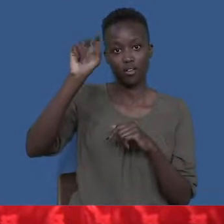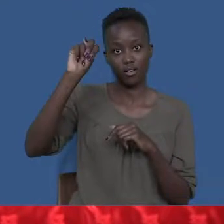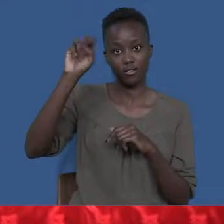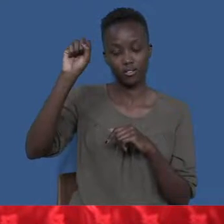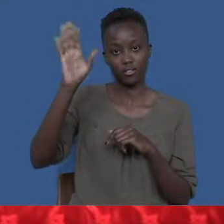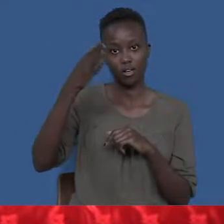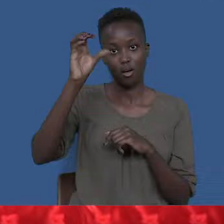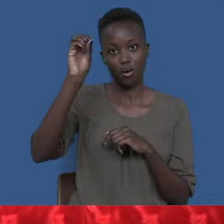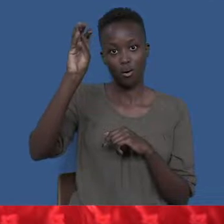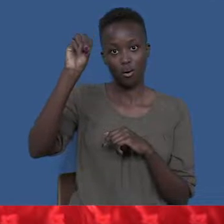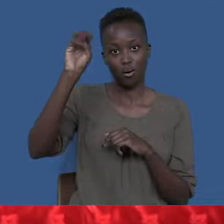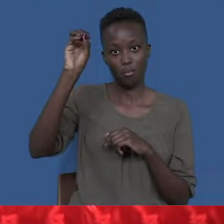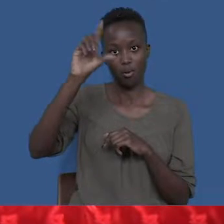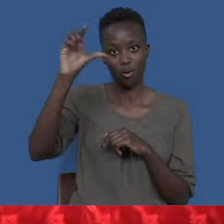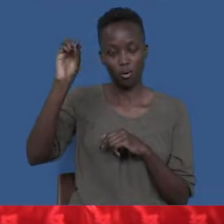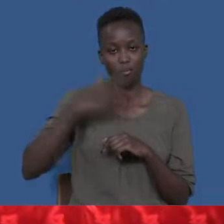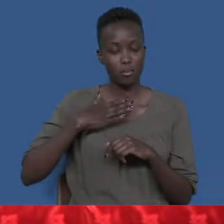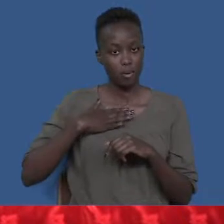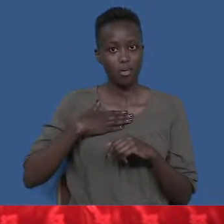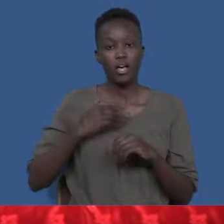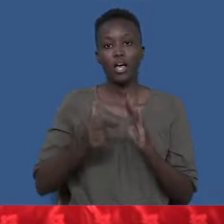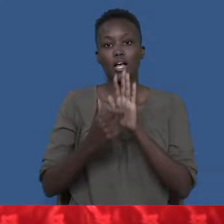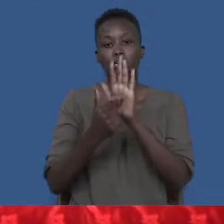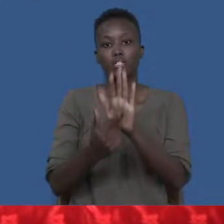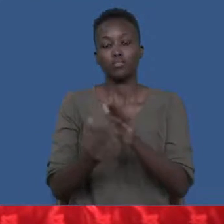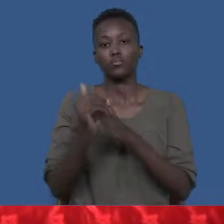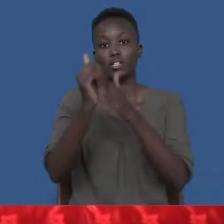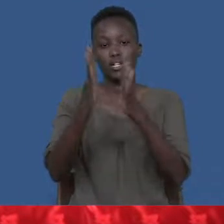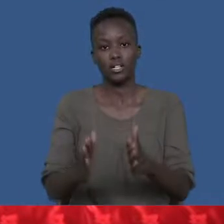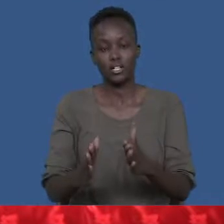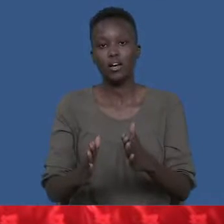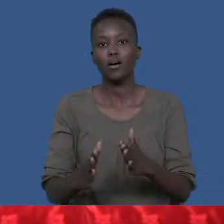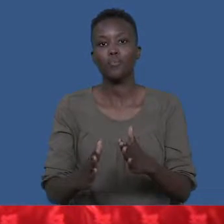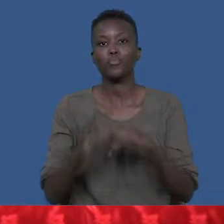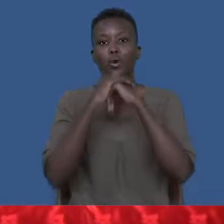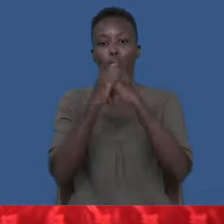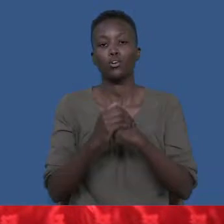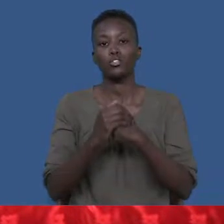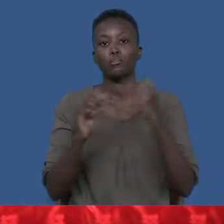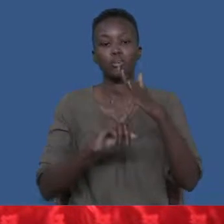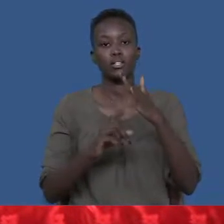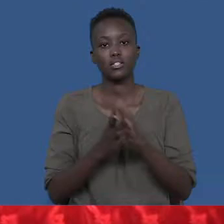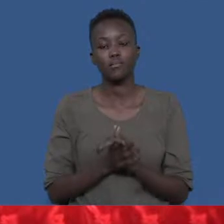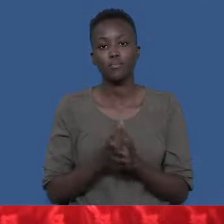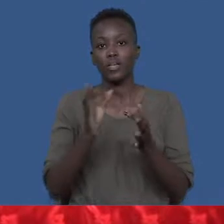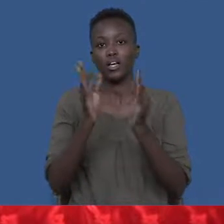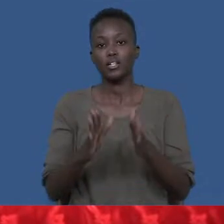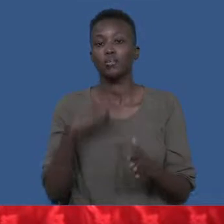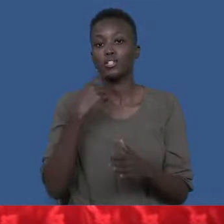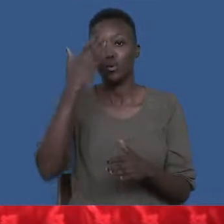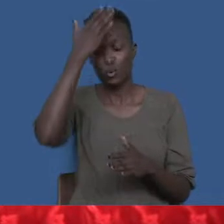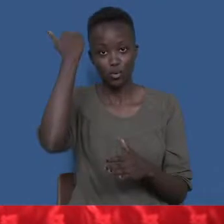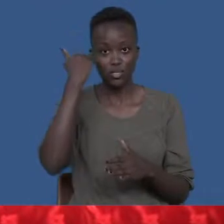Cathedral, where I serve as the worship minister. Our sign language interpreter is Madam Rosalyn